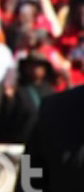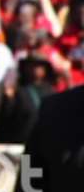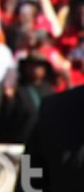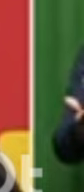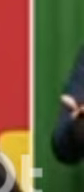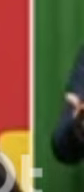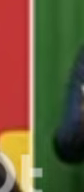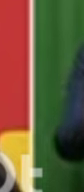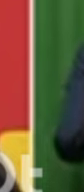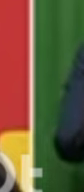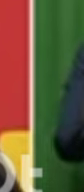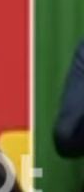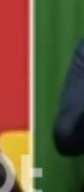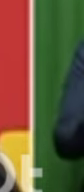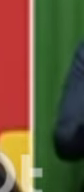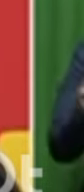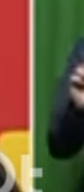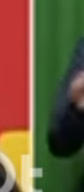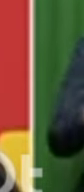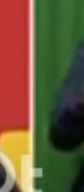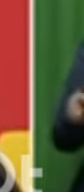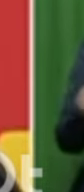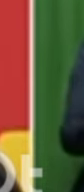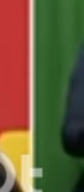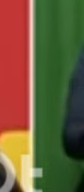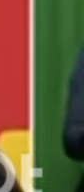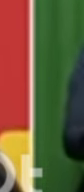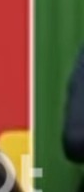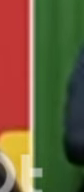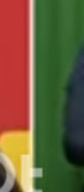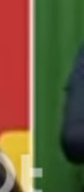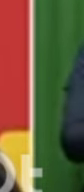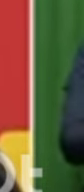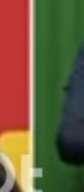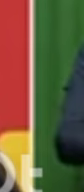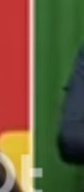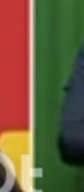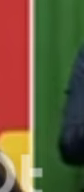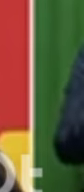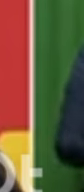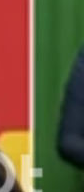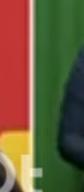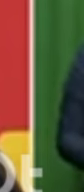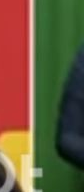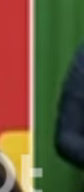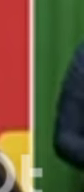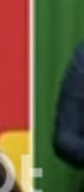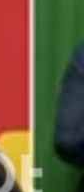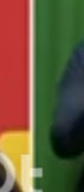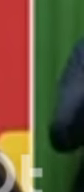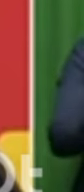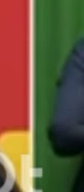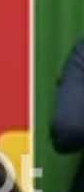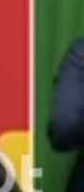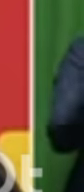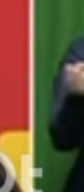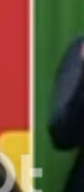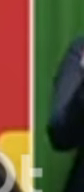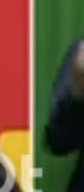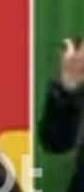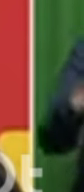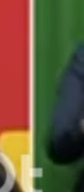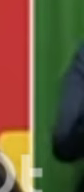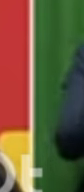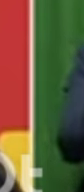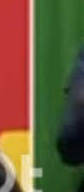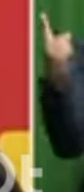she must bring every evidence on the table or even involve the police or NPA to do a thorough investigation.